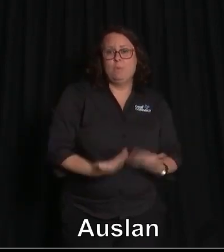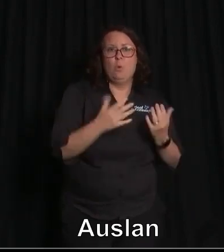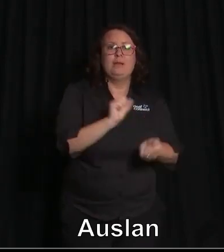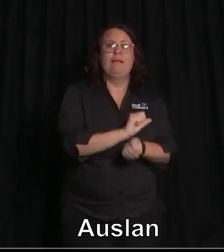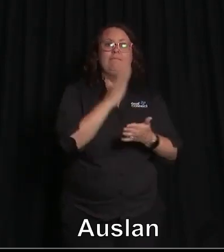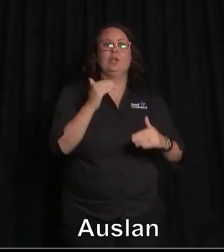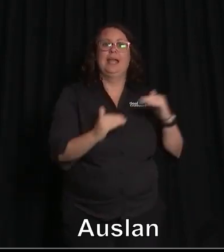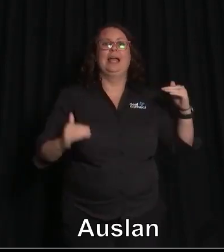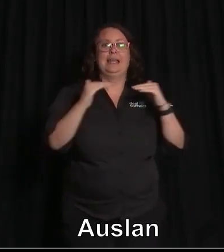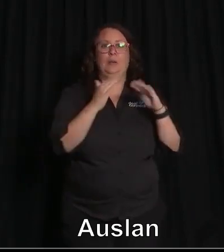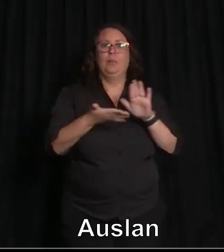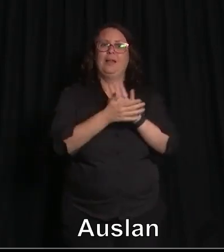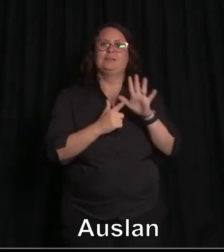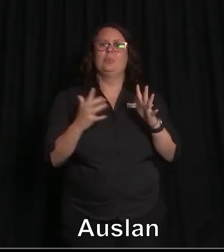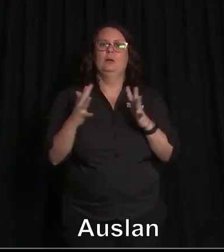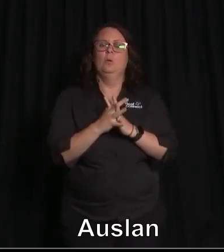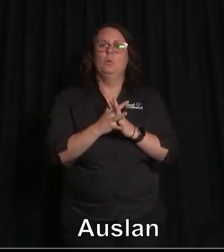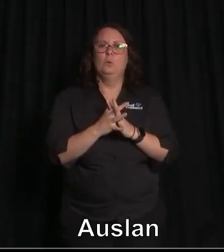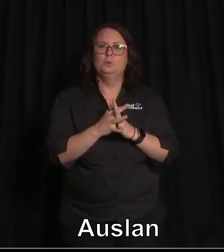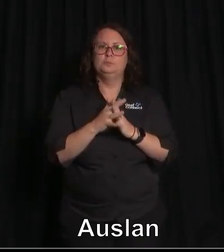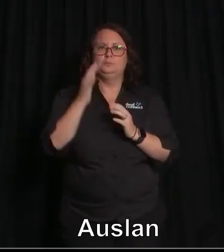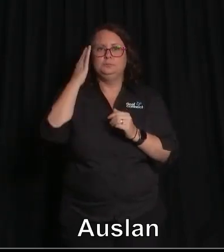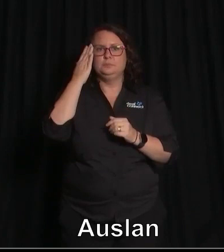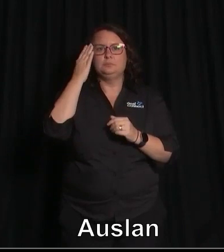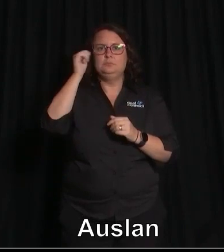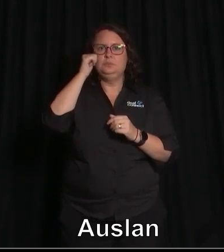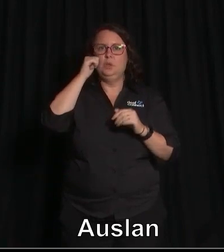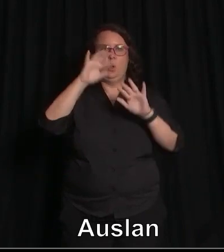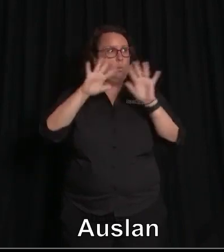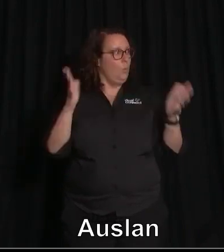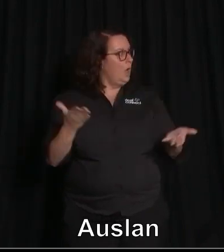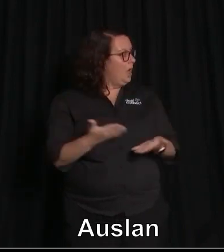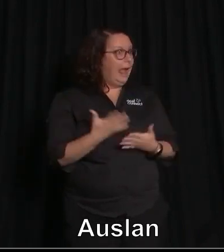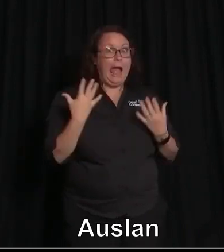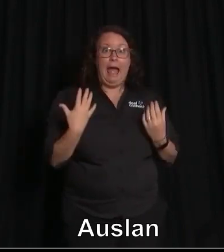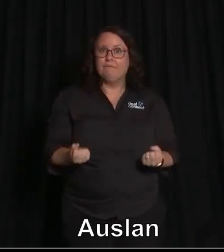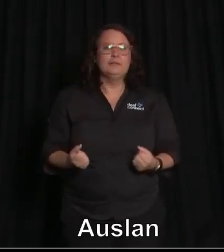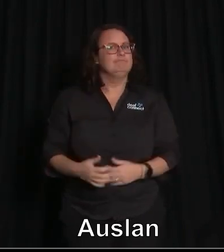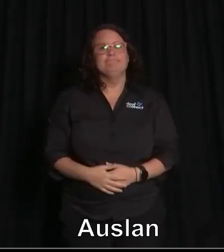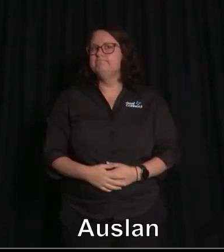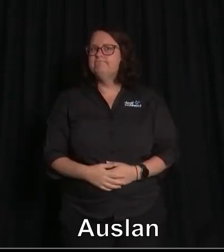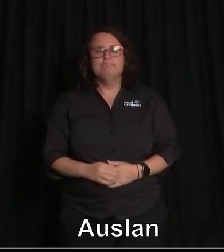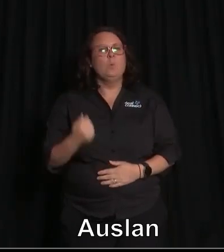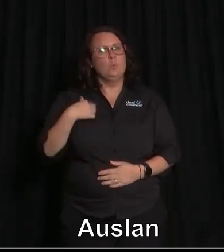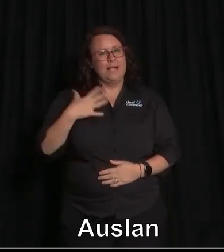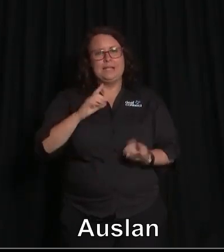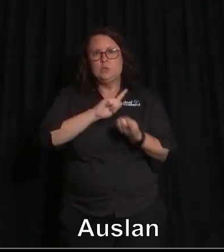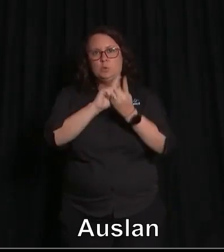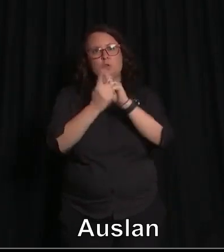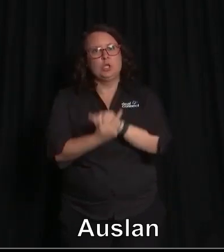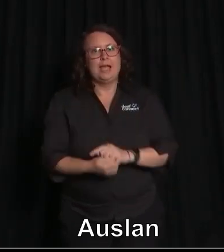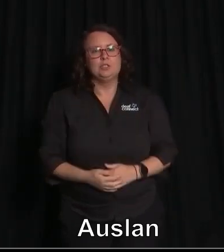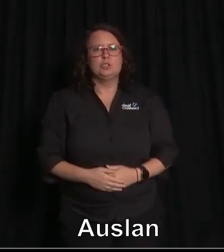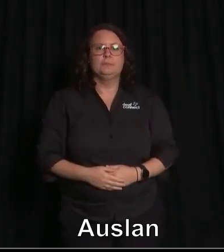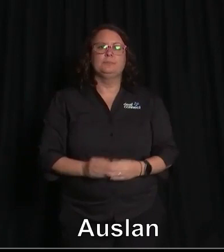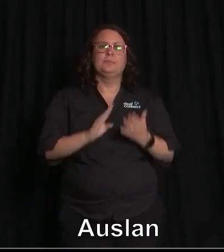are equal before the law. All of us know that it is not the world we currently live in, and we need to change that. Mark